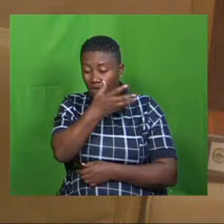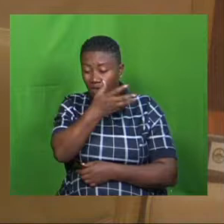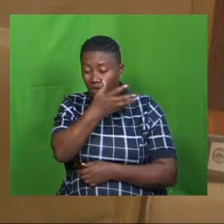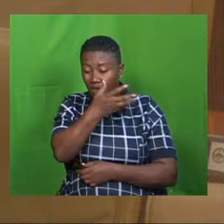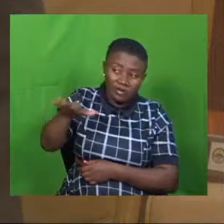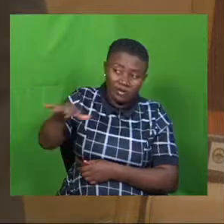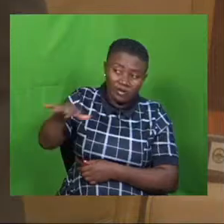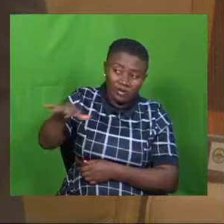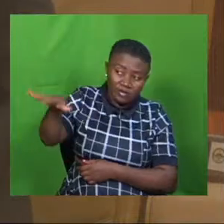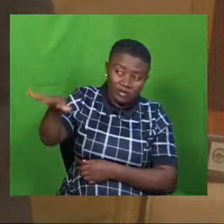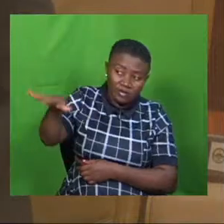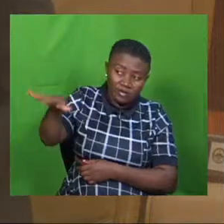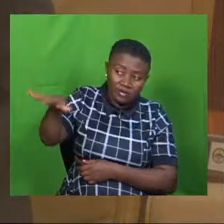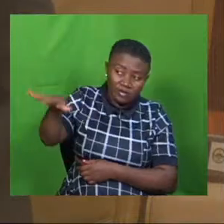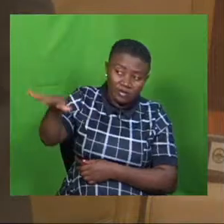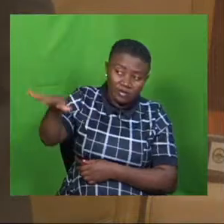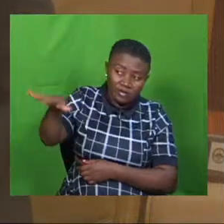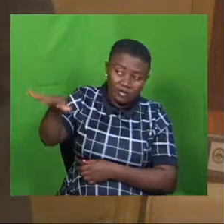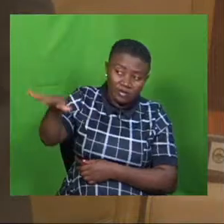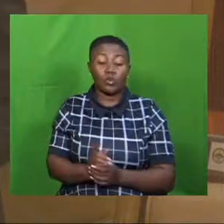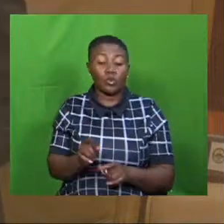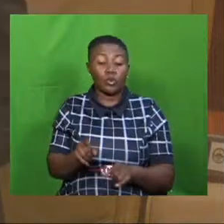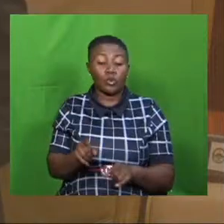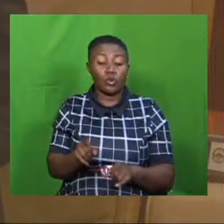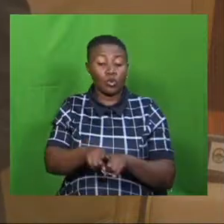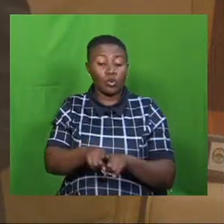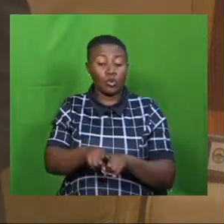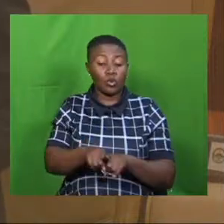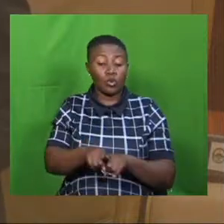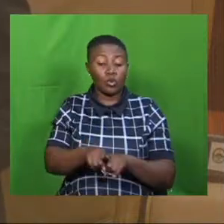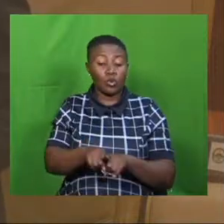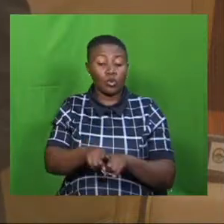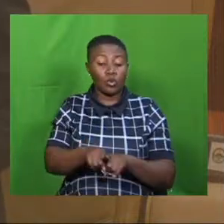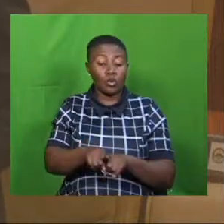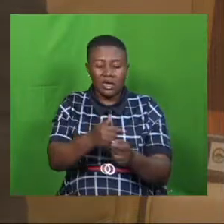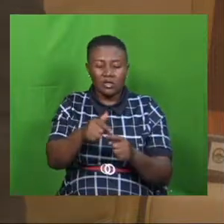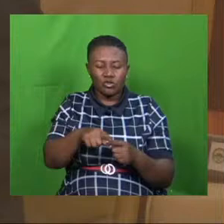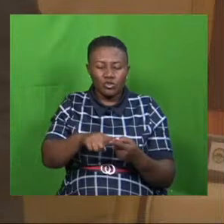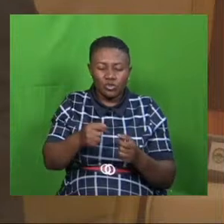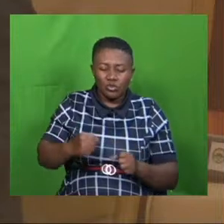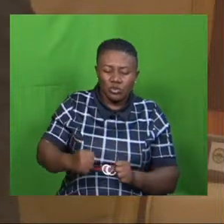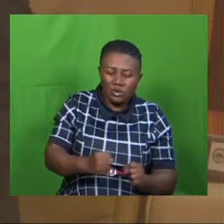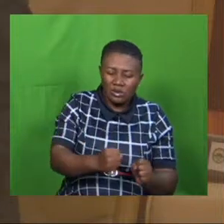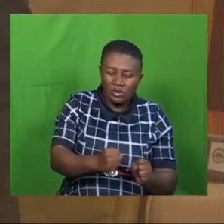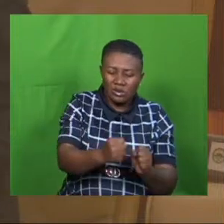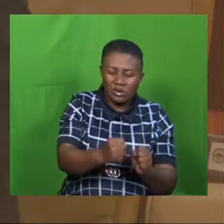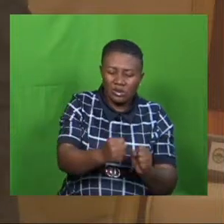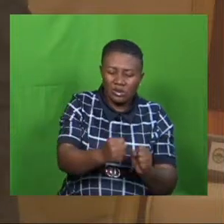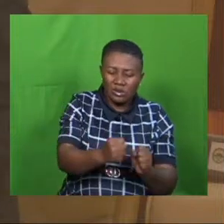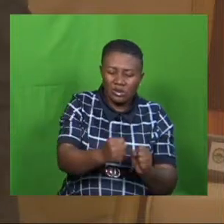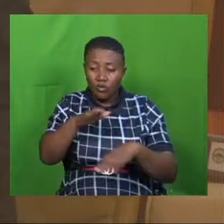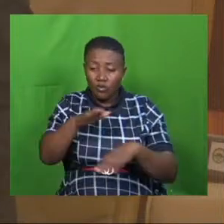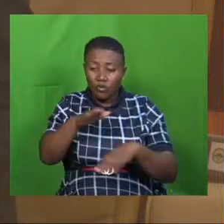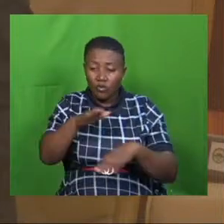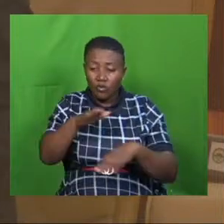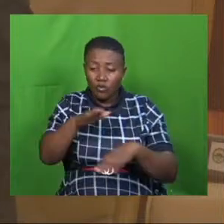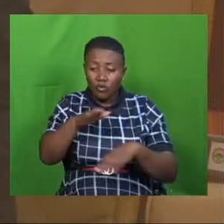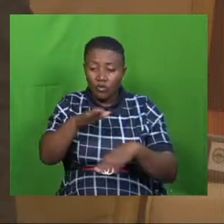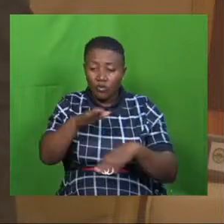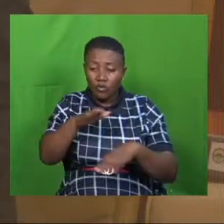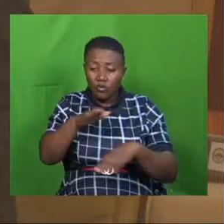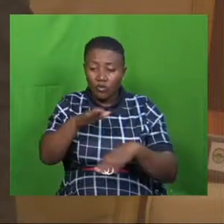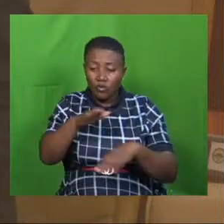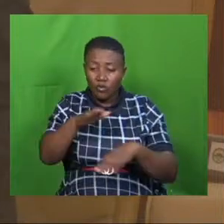Franco-Lusophone Africa. It will also help Ghana to strategically leverage on its hosting of the African Continental